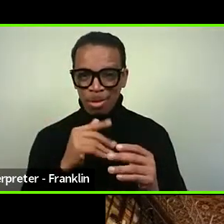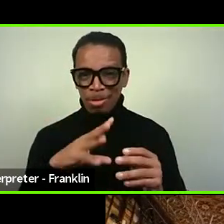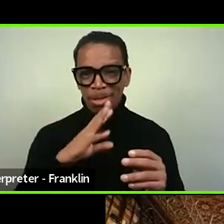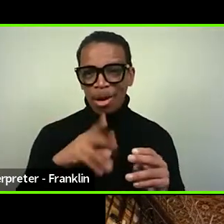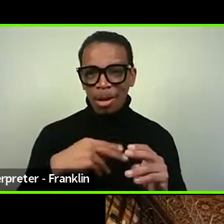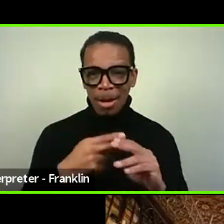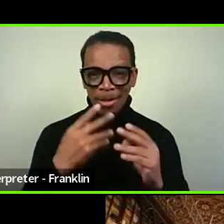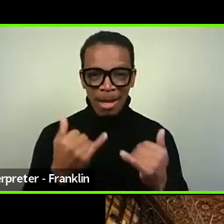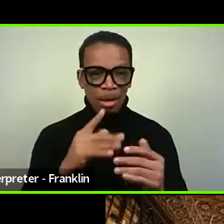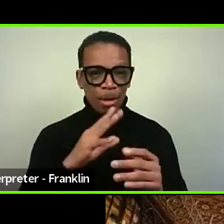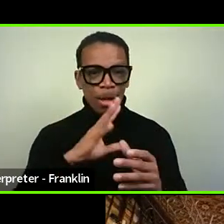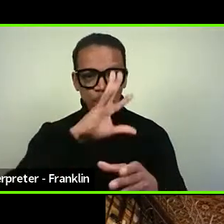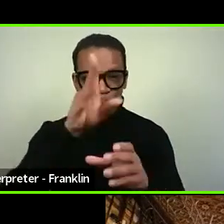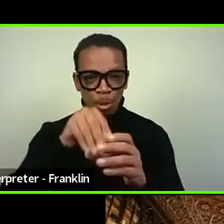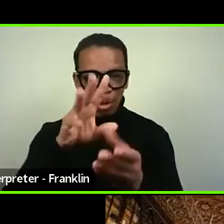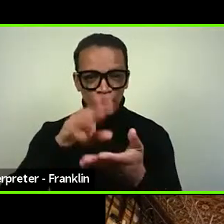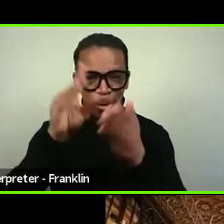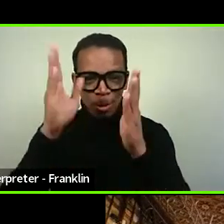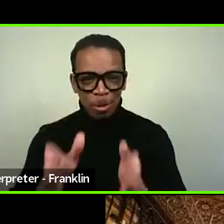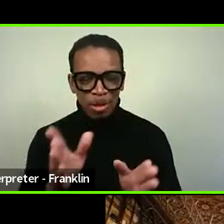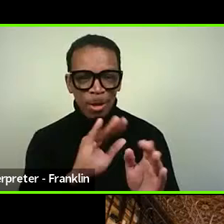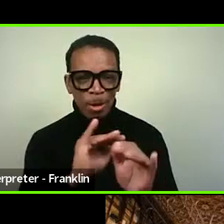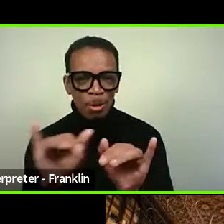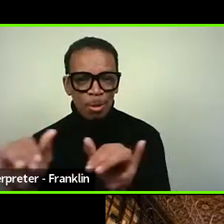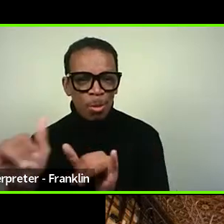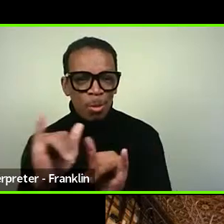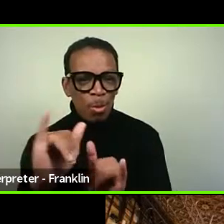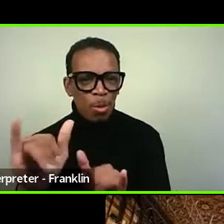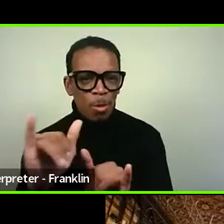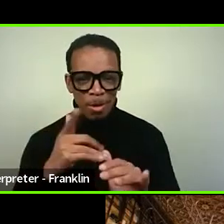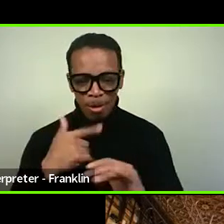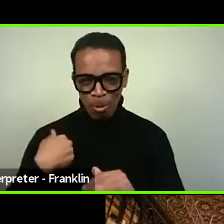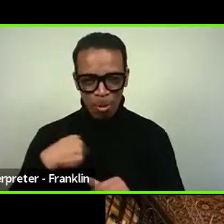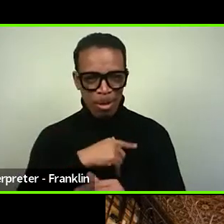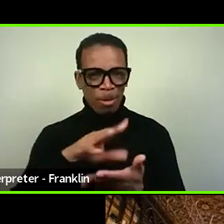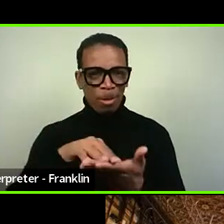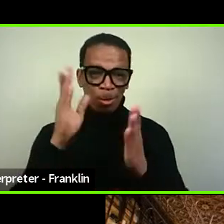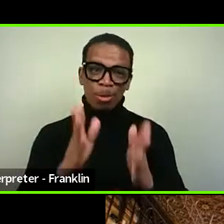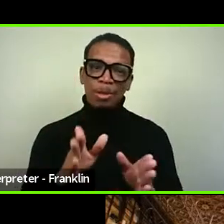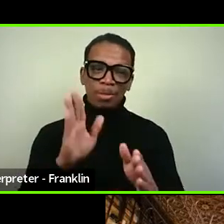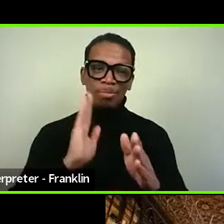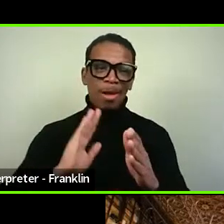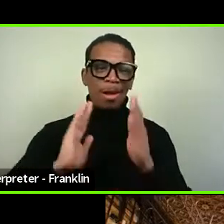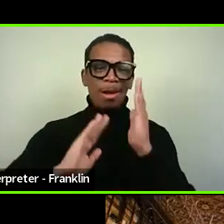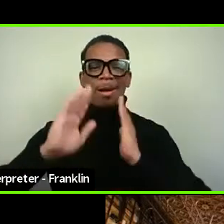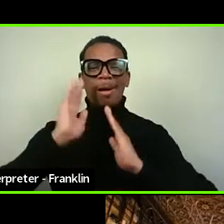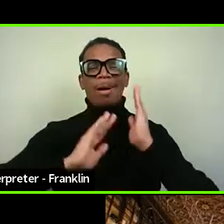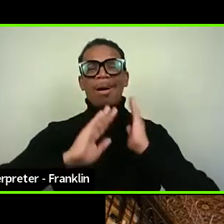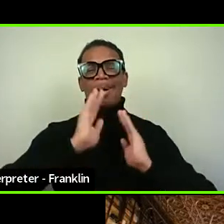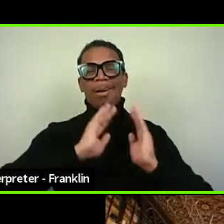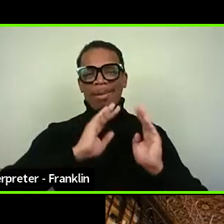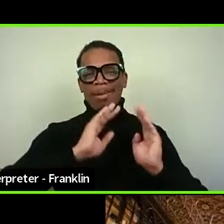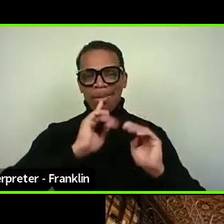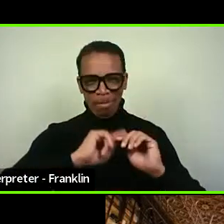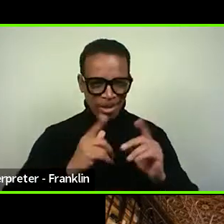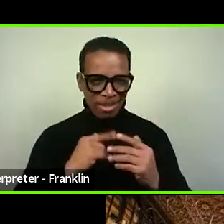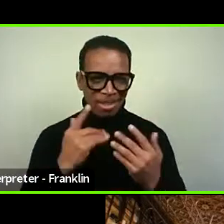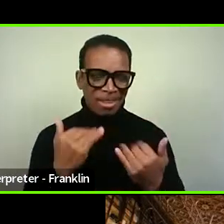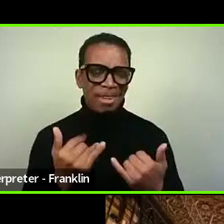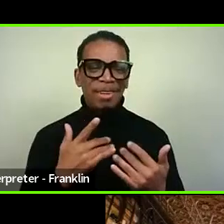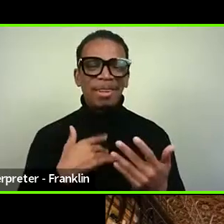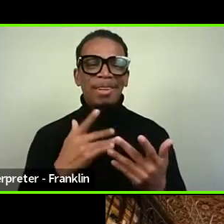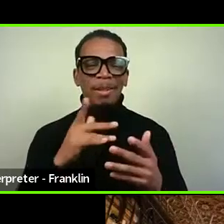we include our students, because while we were once students at one point, once upon a time,